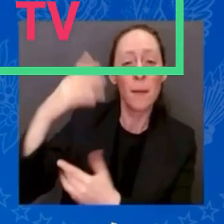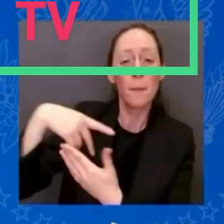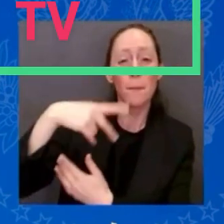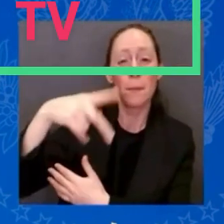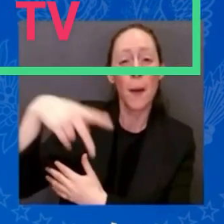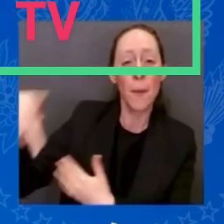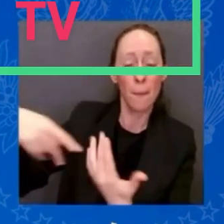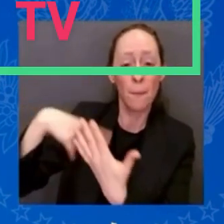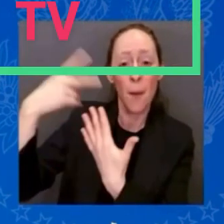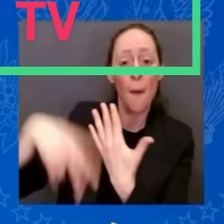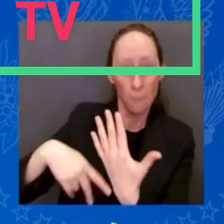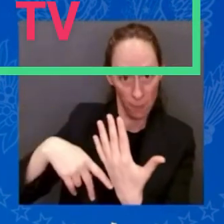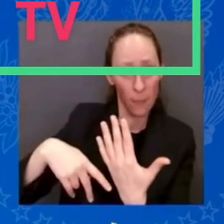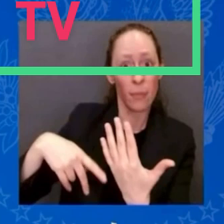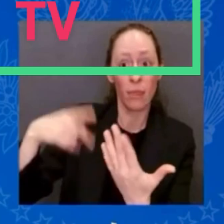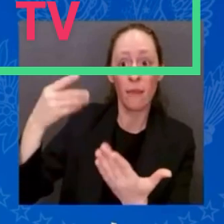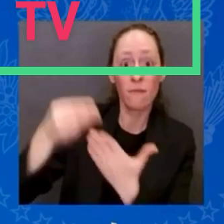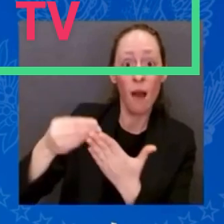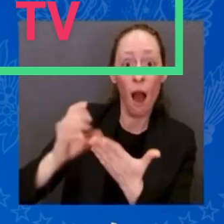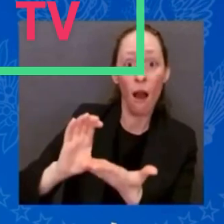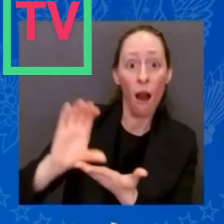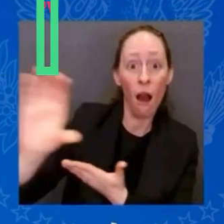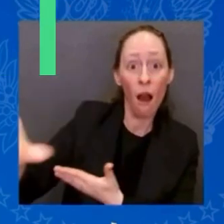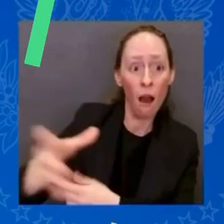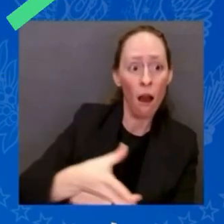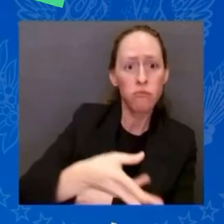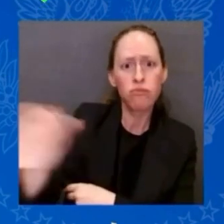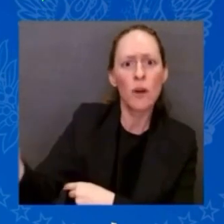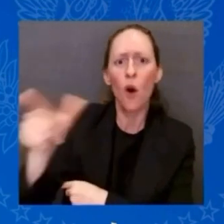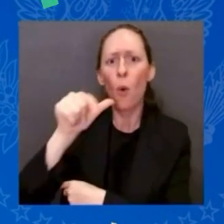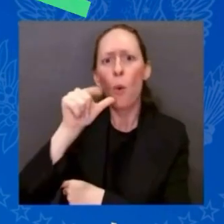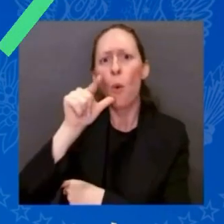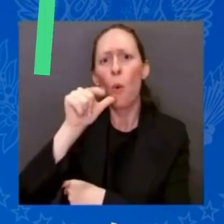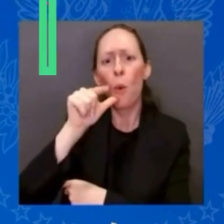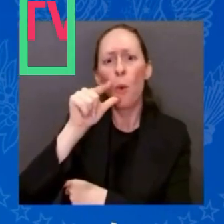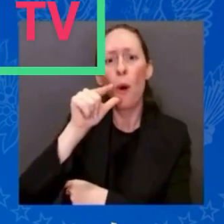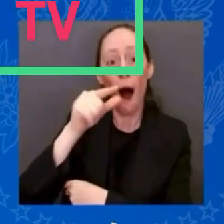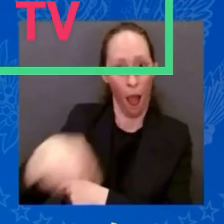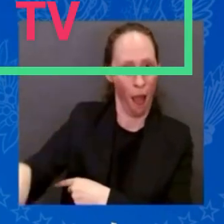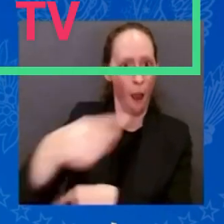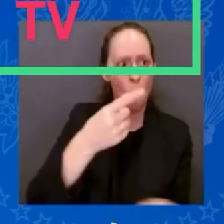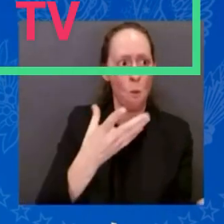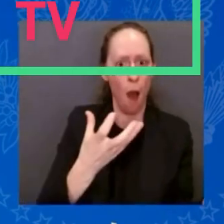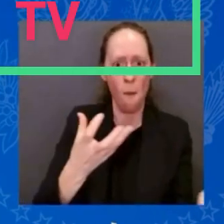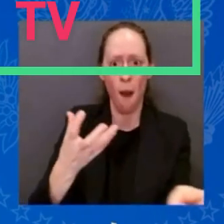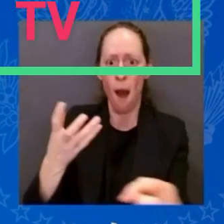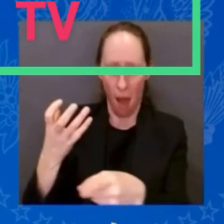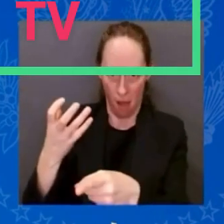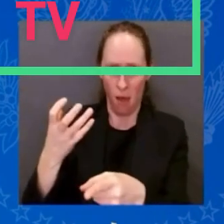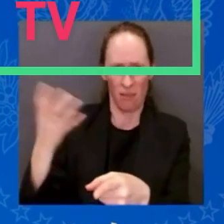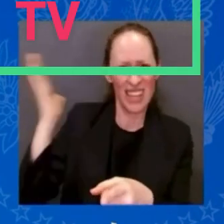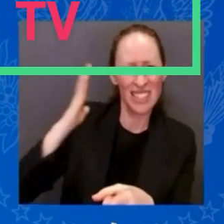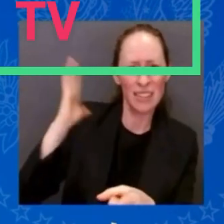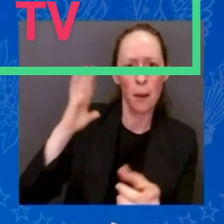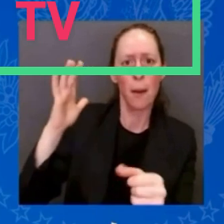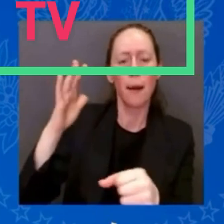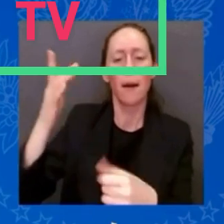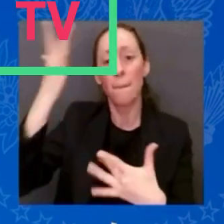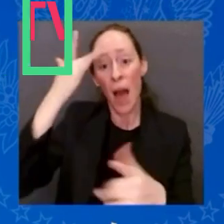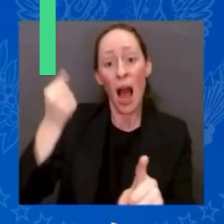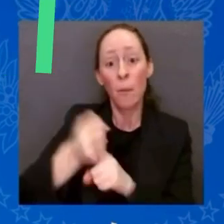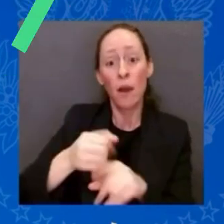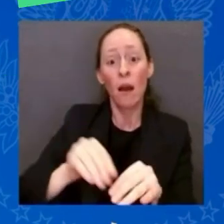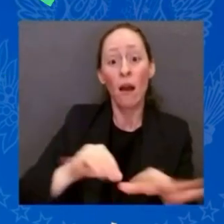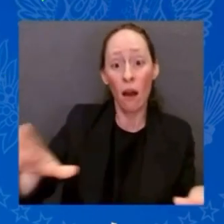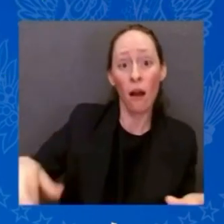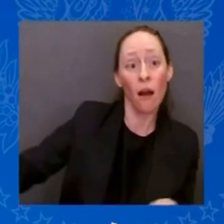owners who lost money because of the pandemic. It was a worthy program. But let's be clear, some of the same elected Republicans, members